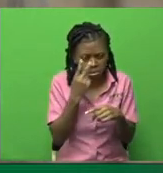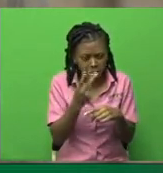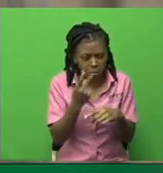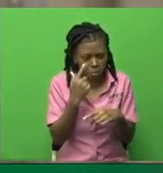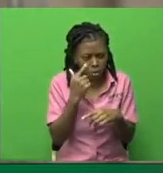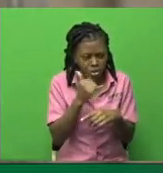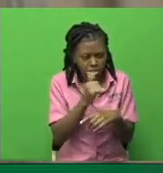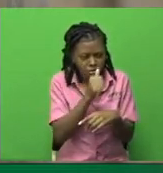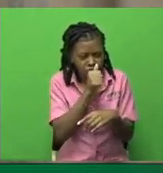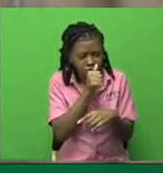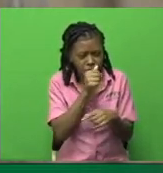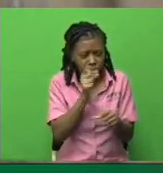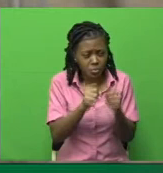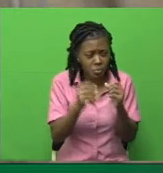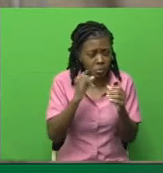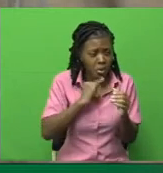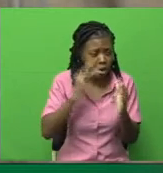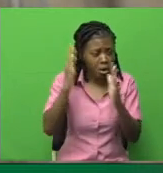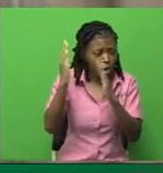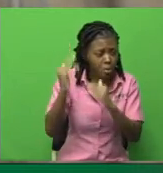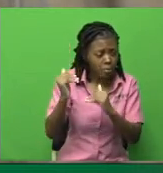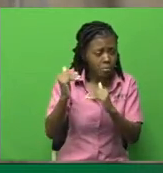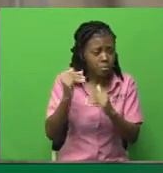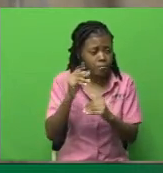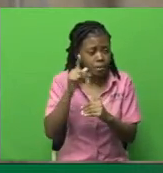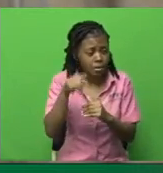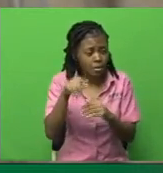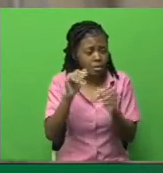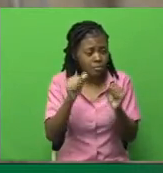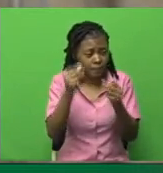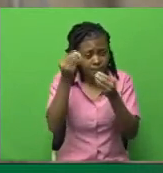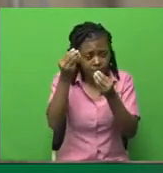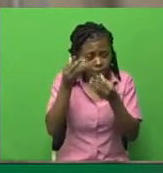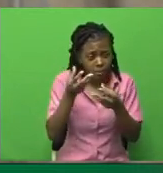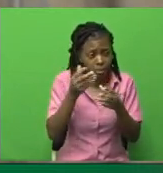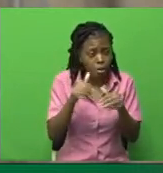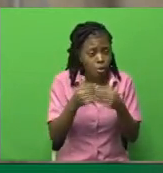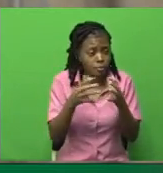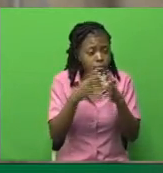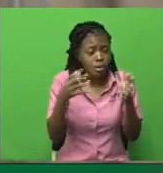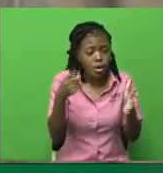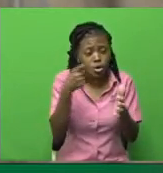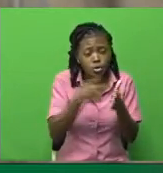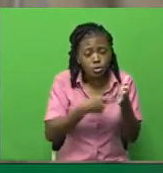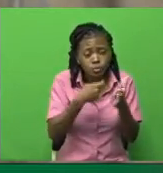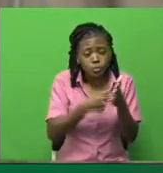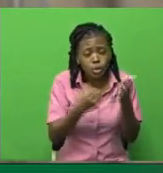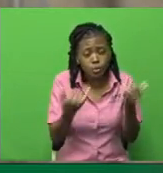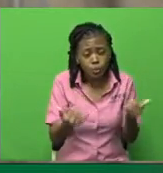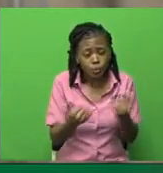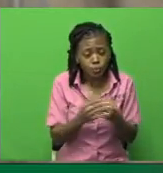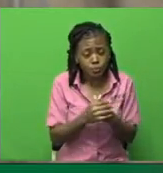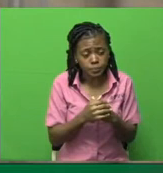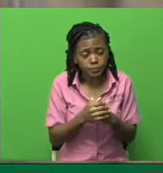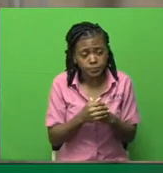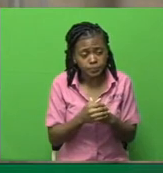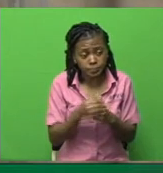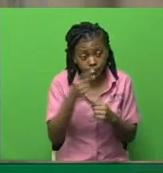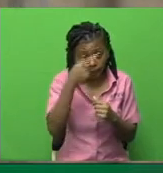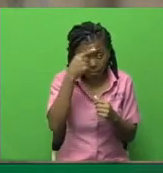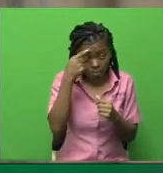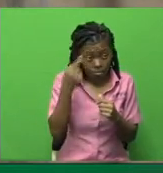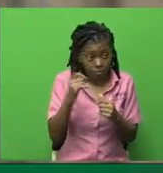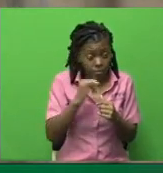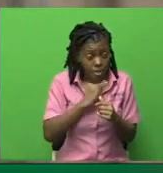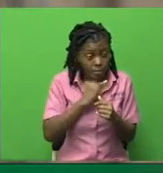members will be able to tell us what is going right now because as far as I understand this rate is fixed